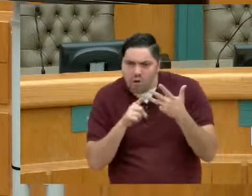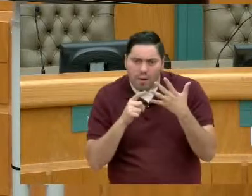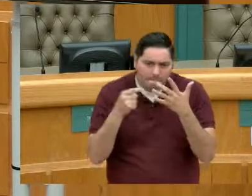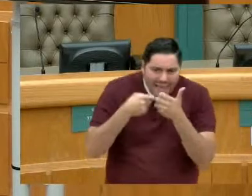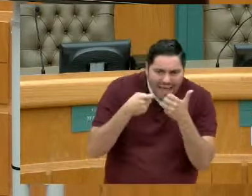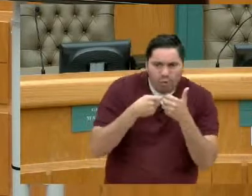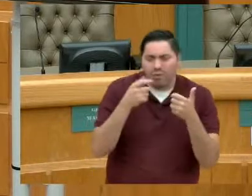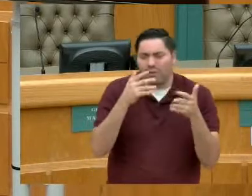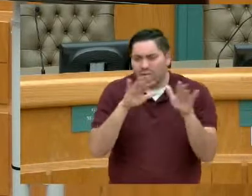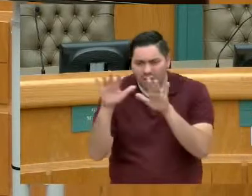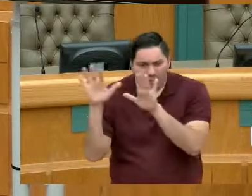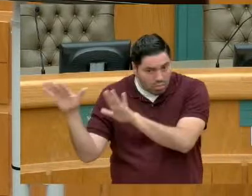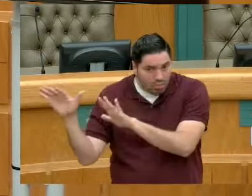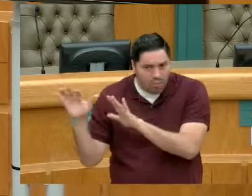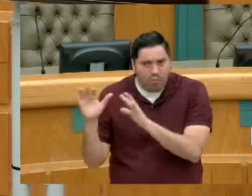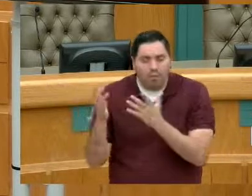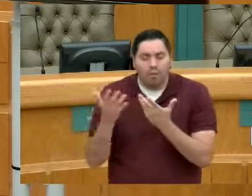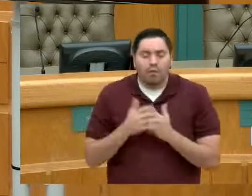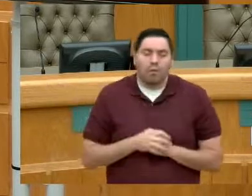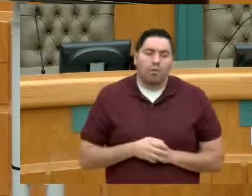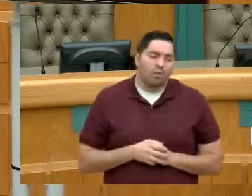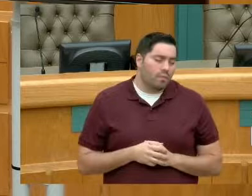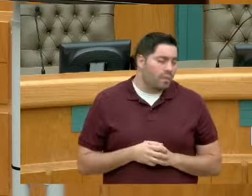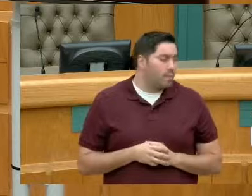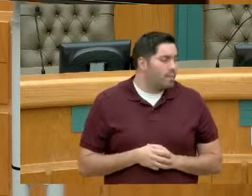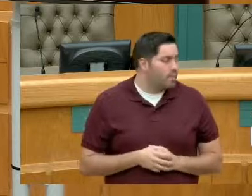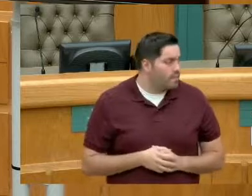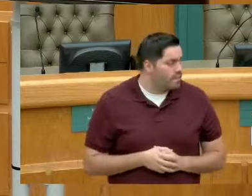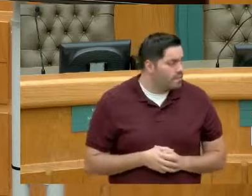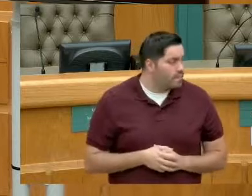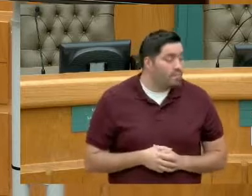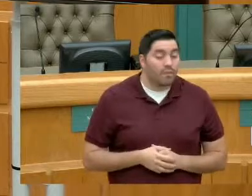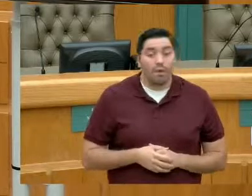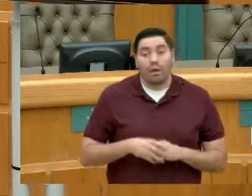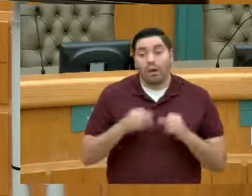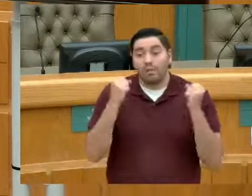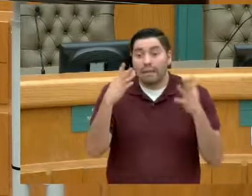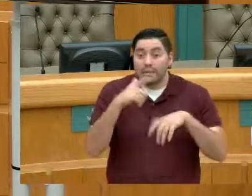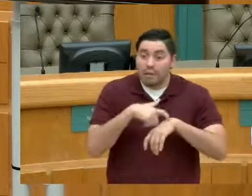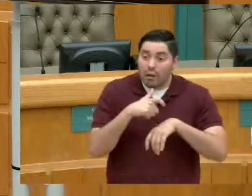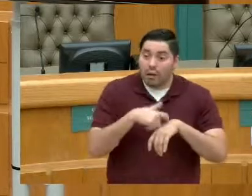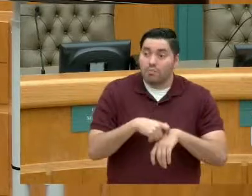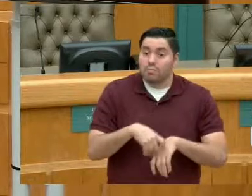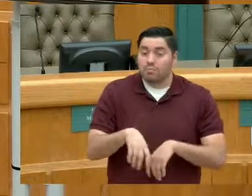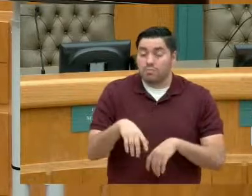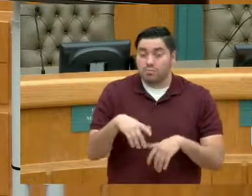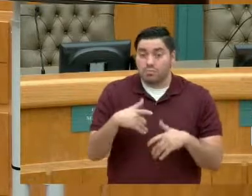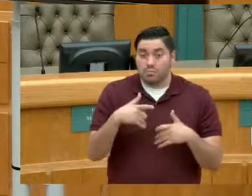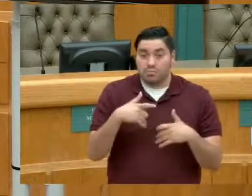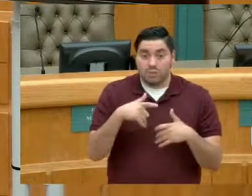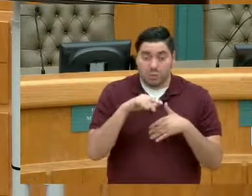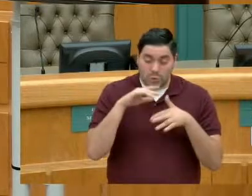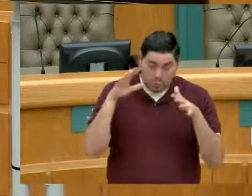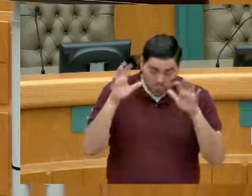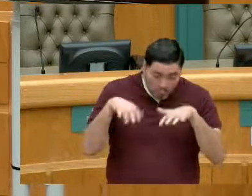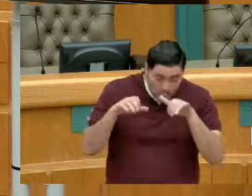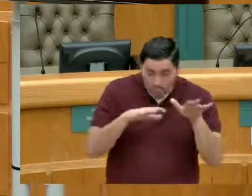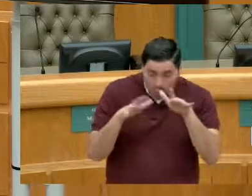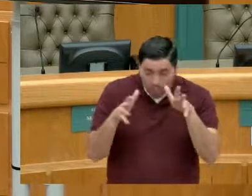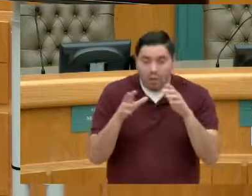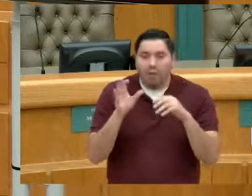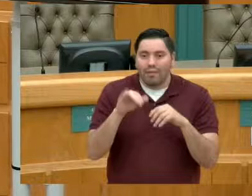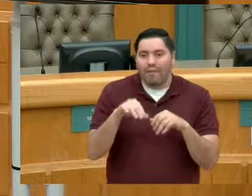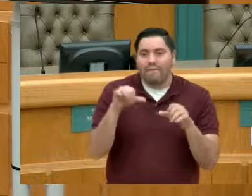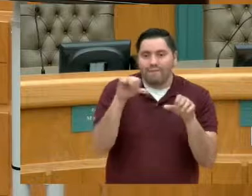and supplies. Sometimes when we get into these storms, we talk about fuel, and I will go over all of